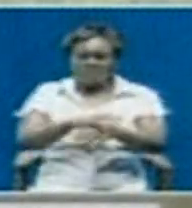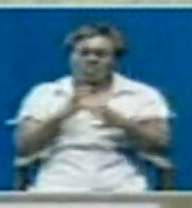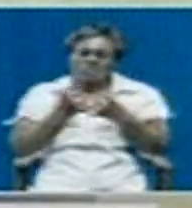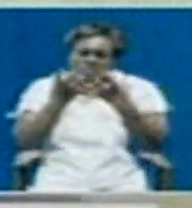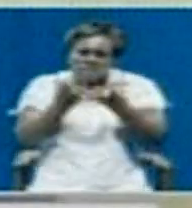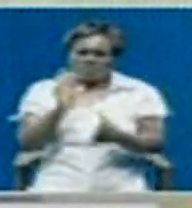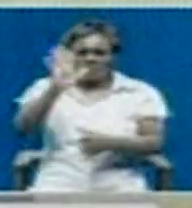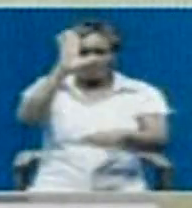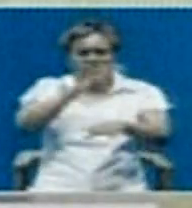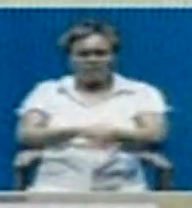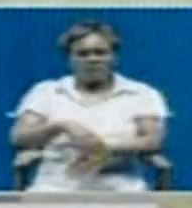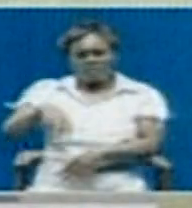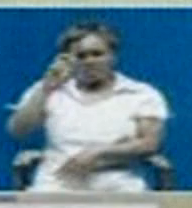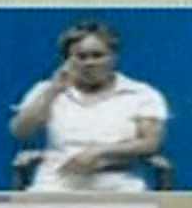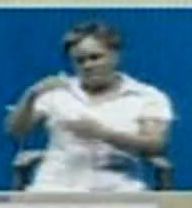has